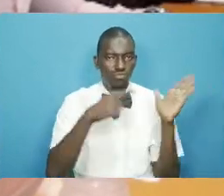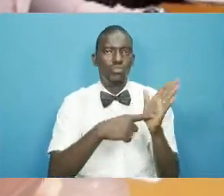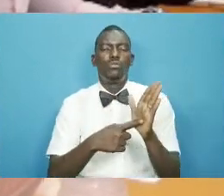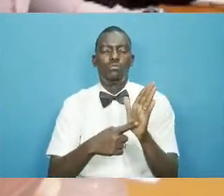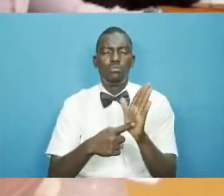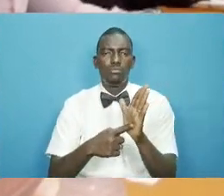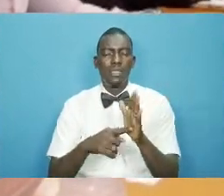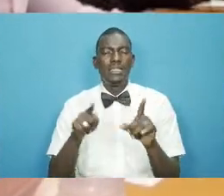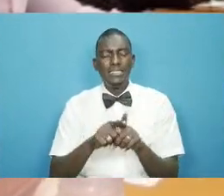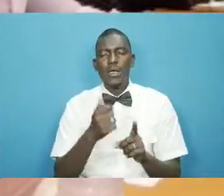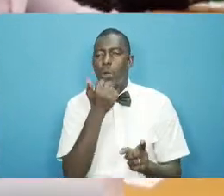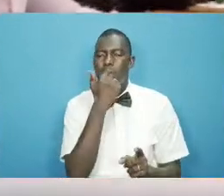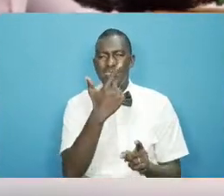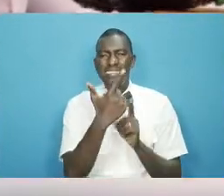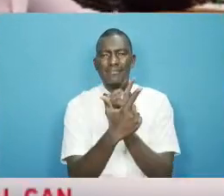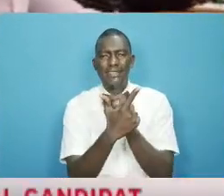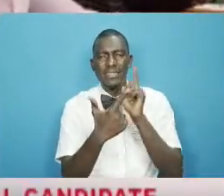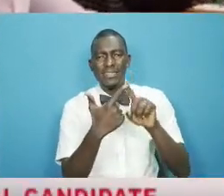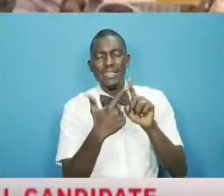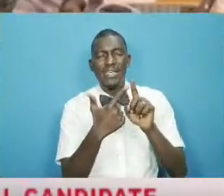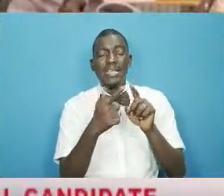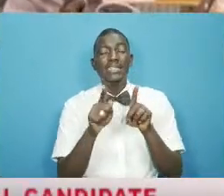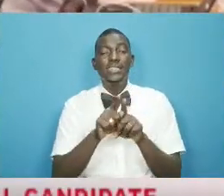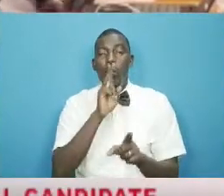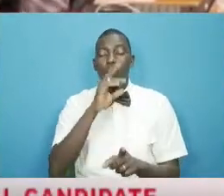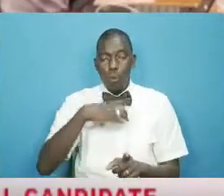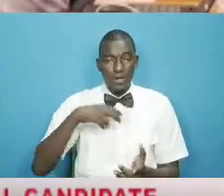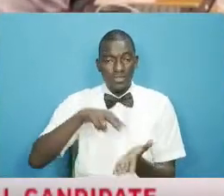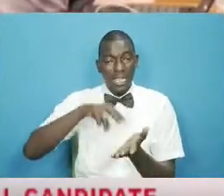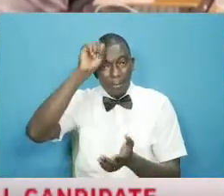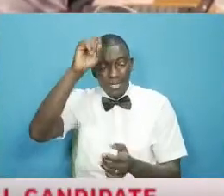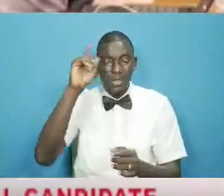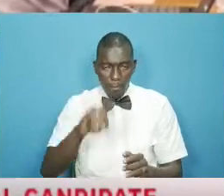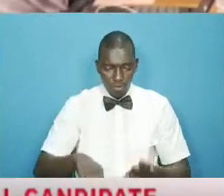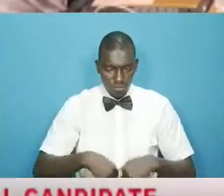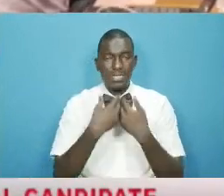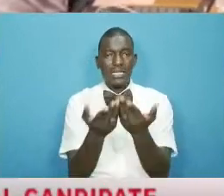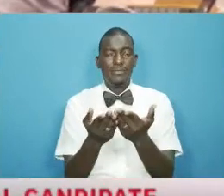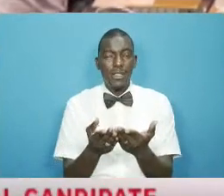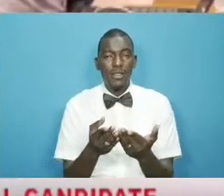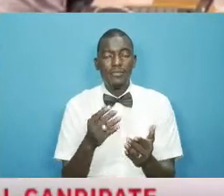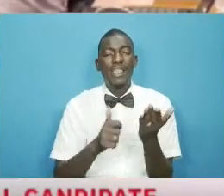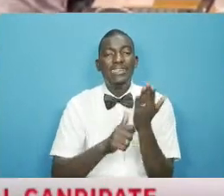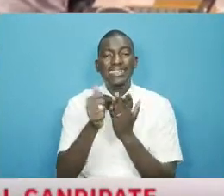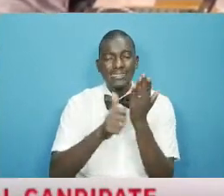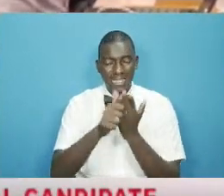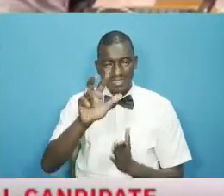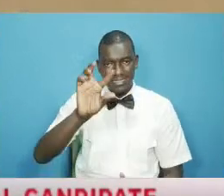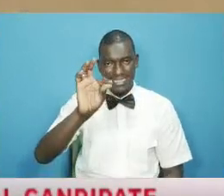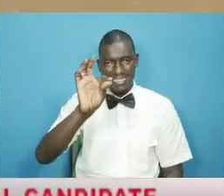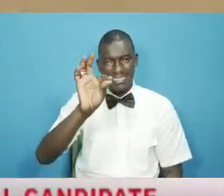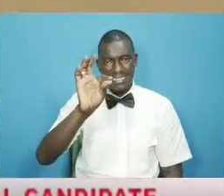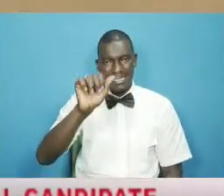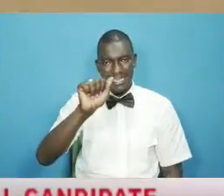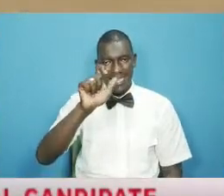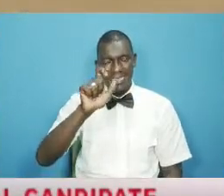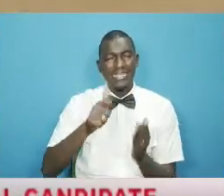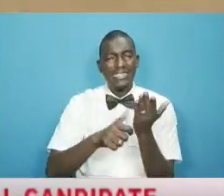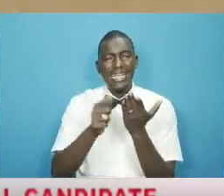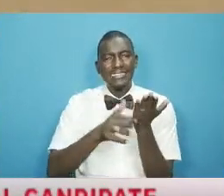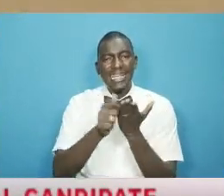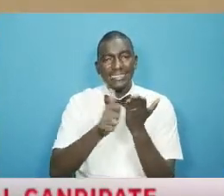7, a candidate must also put forward or present an income tax, a tax clearance certificate.